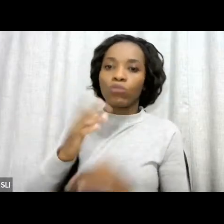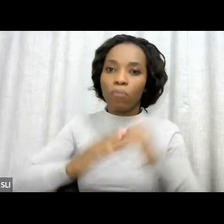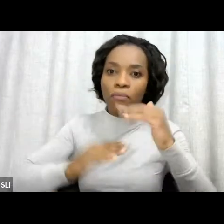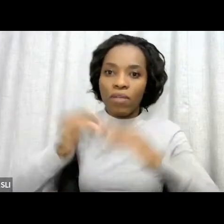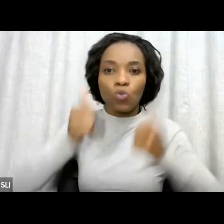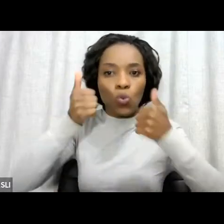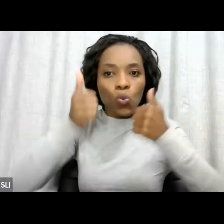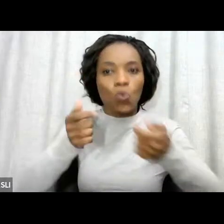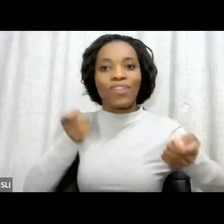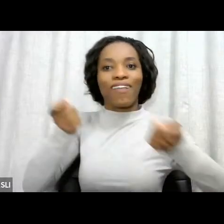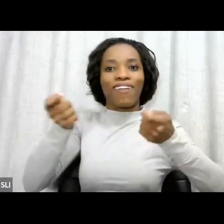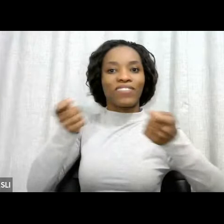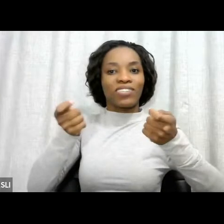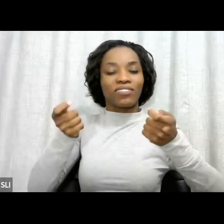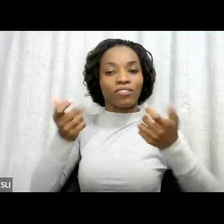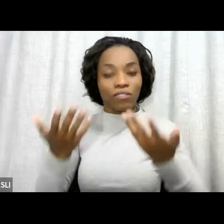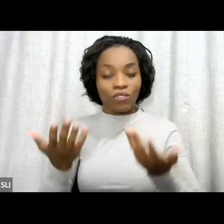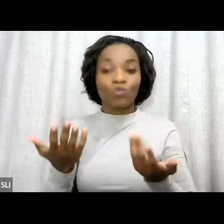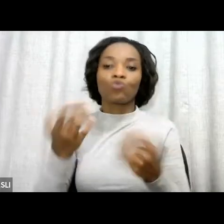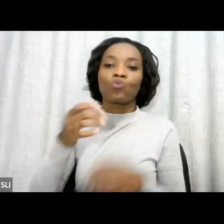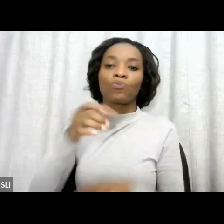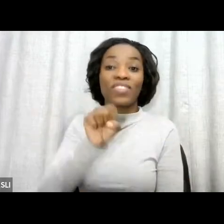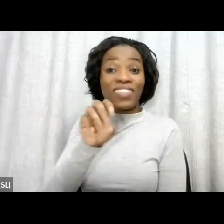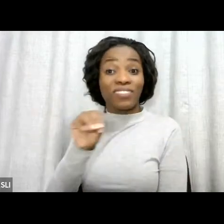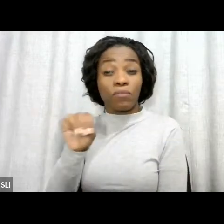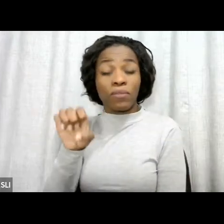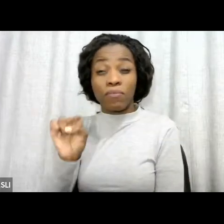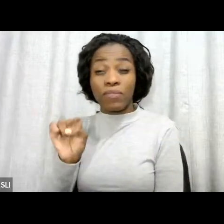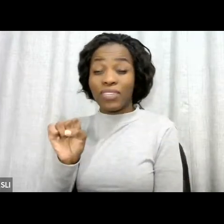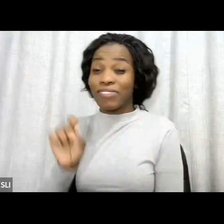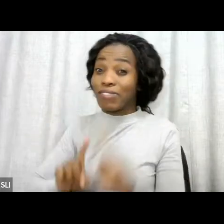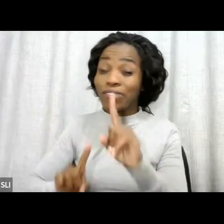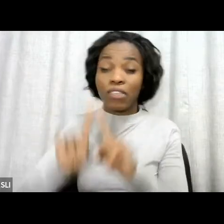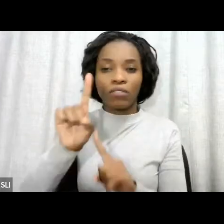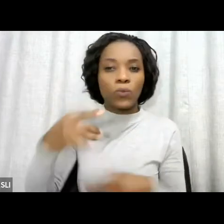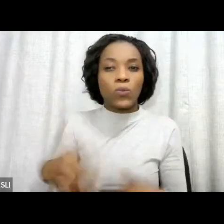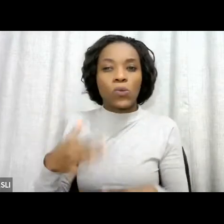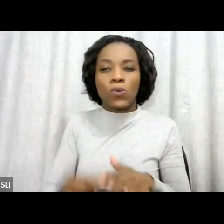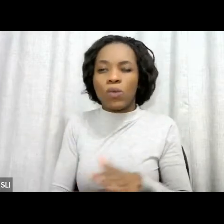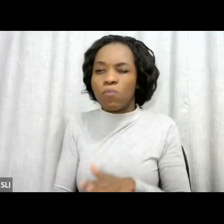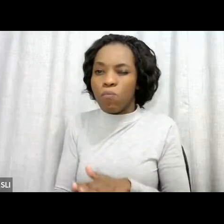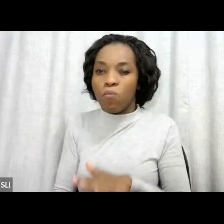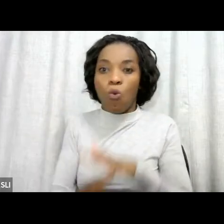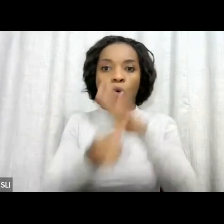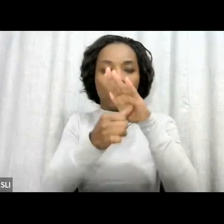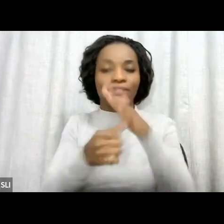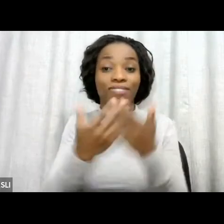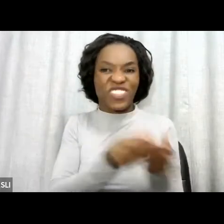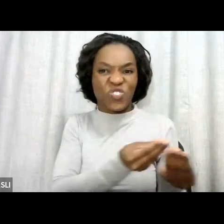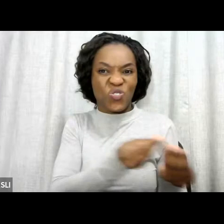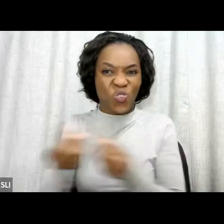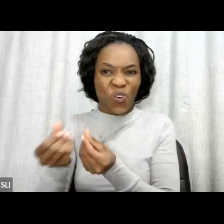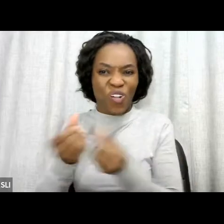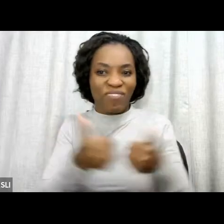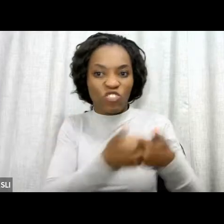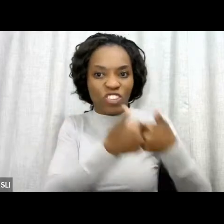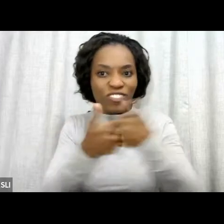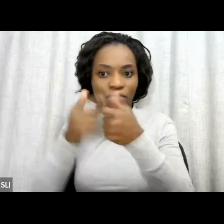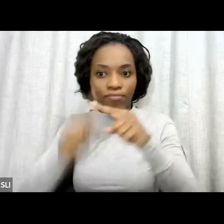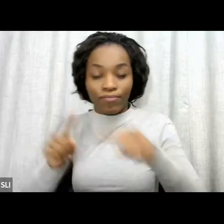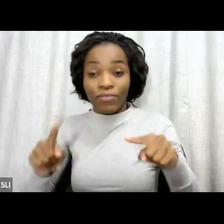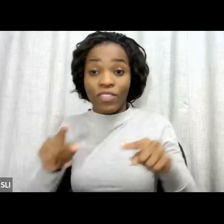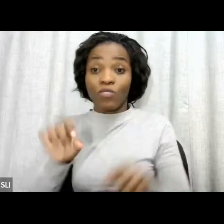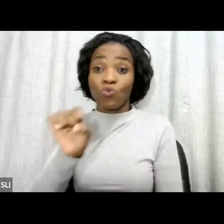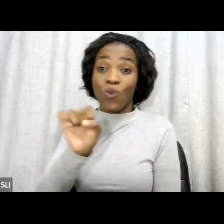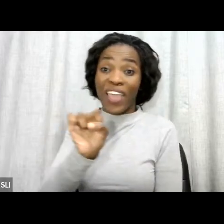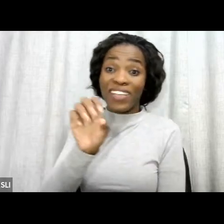the SMME sector is a critical part to addressing these challenges. SMME traders are a critical